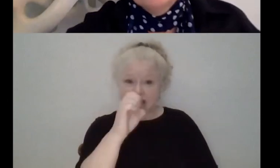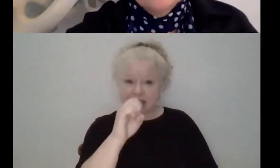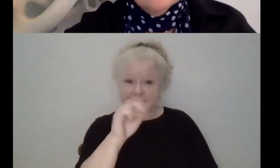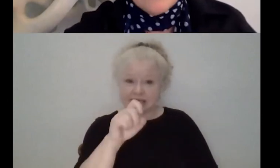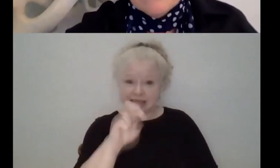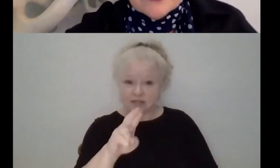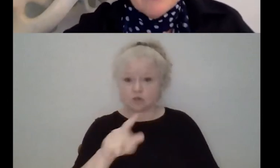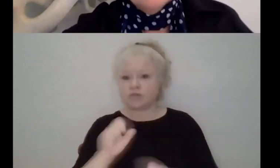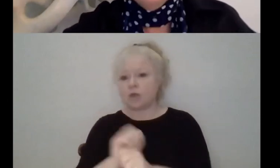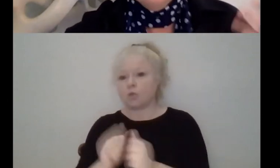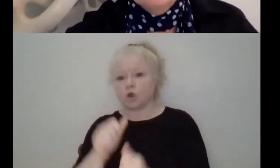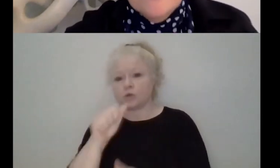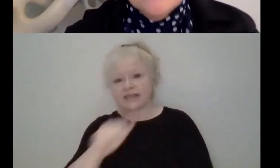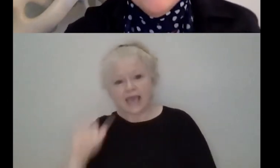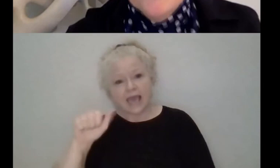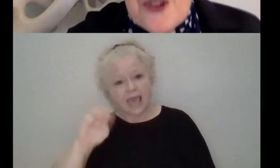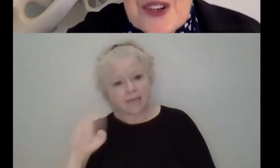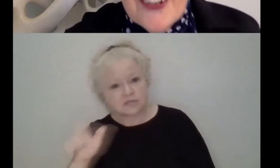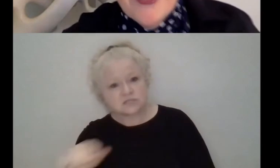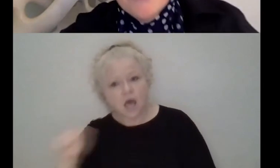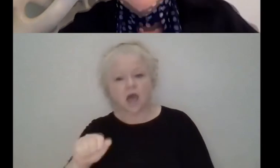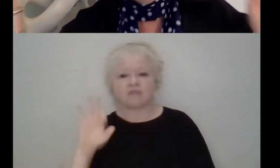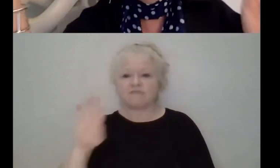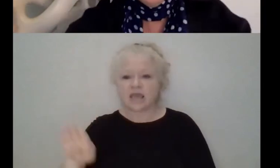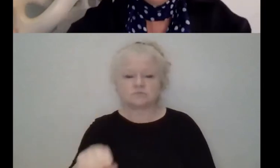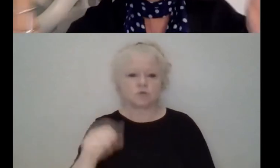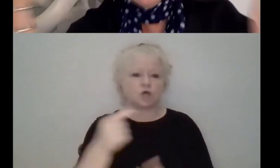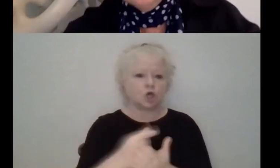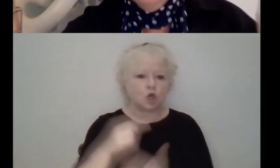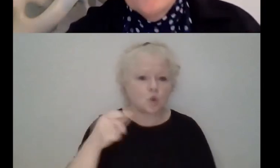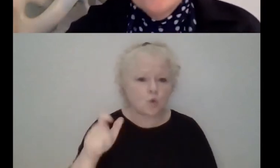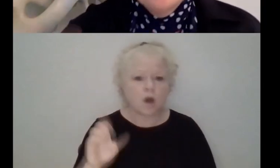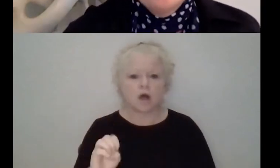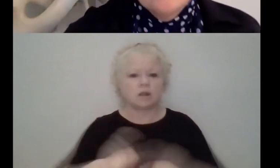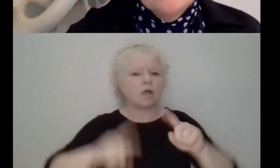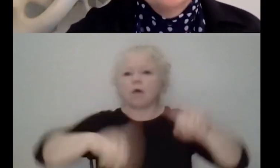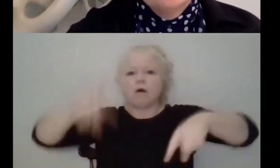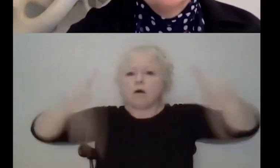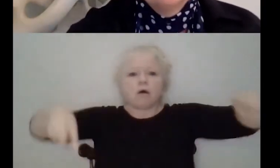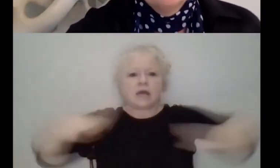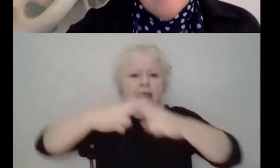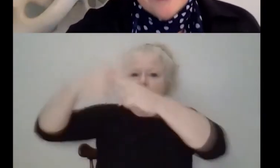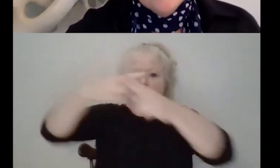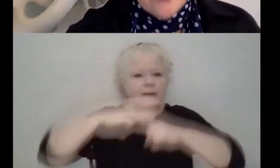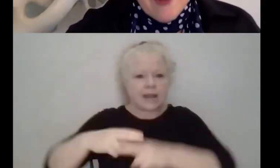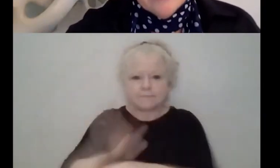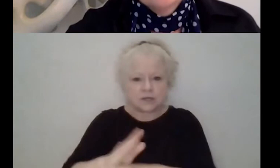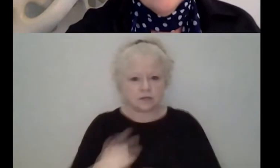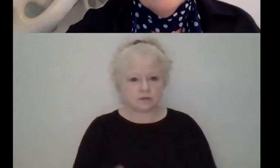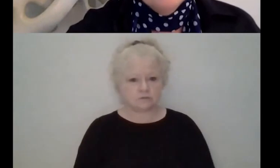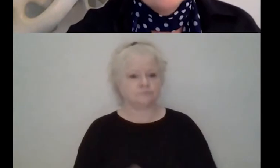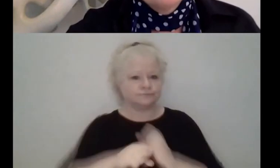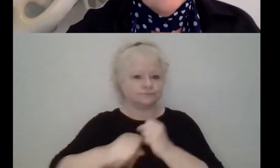with Facebook and Amazon and Netflix and Google and Adidas and Etsy and Hulu, and the list goes on and